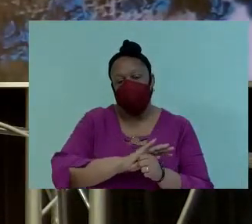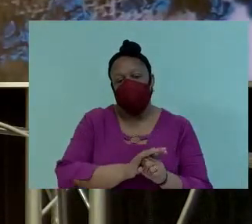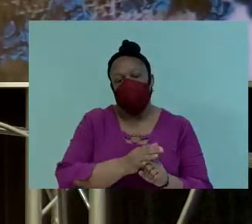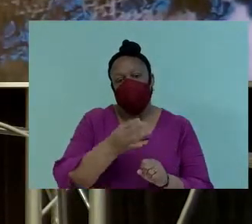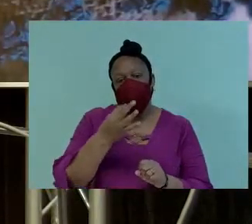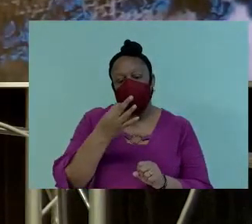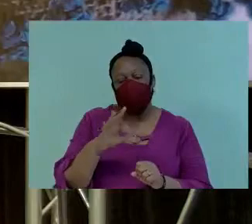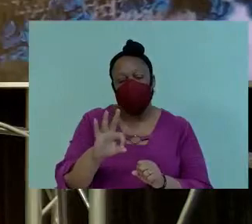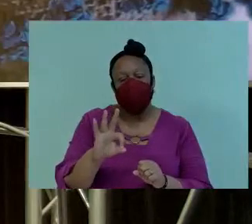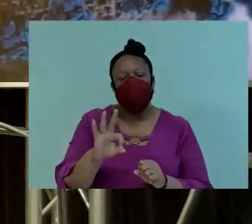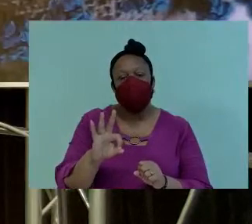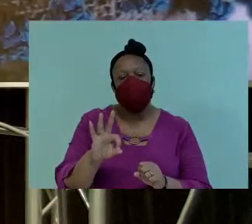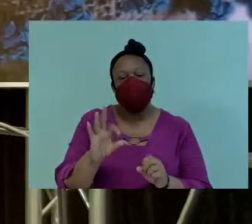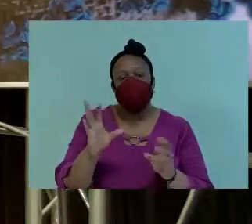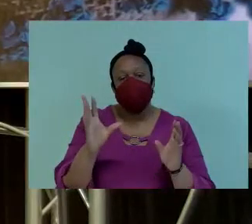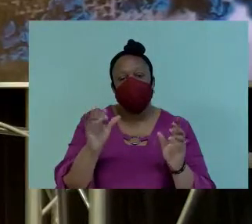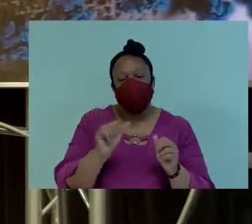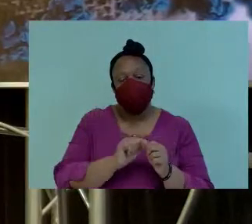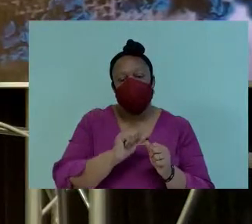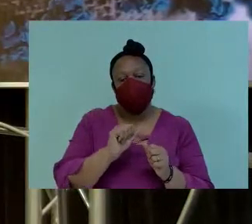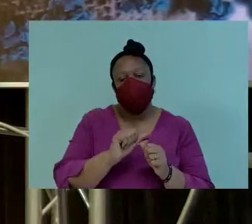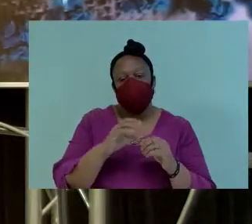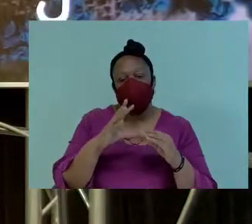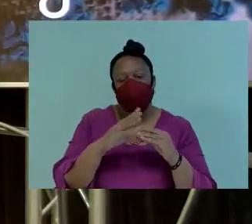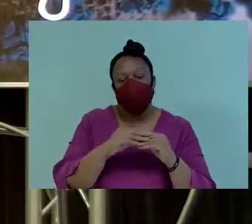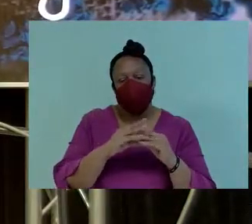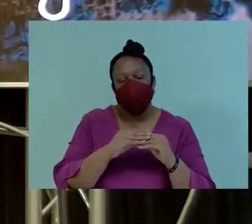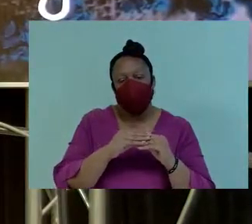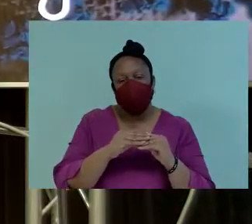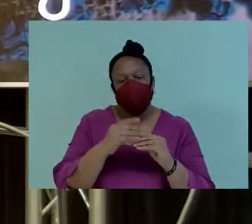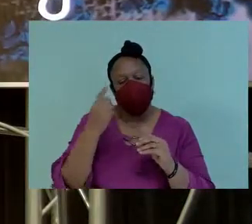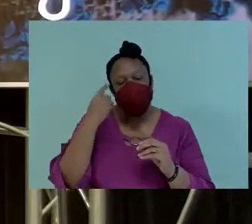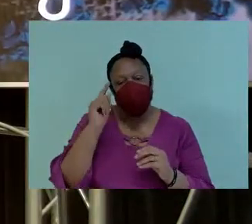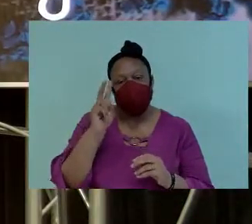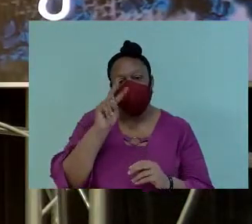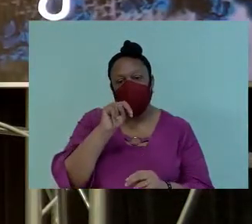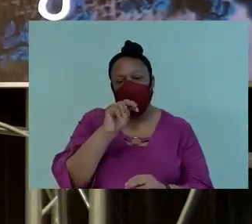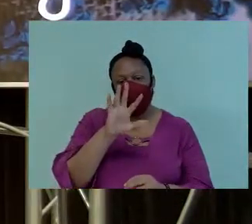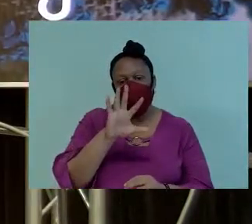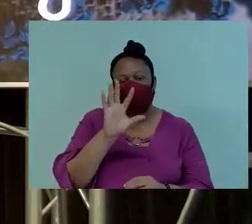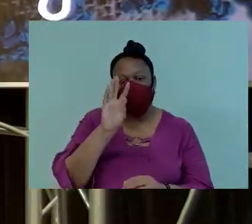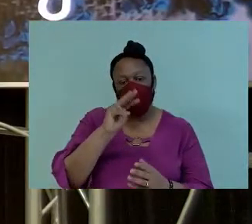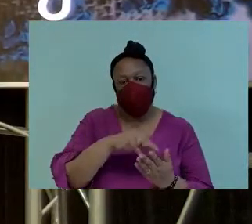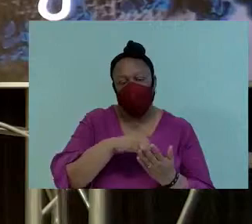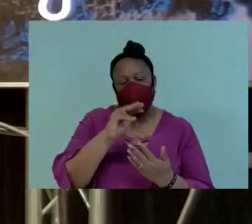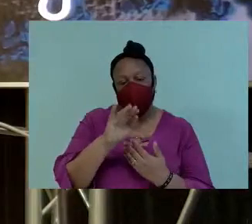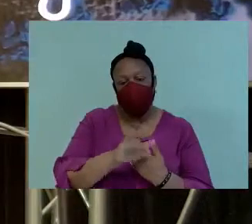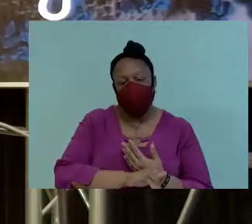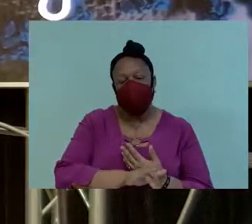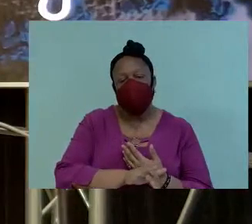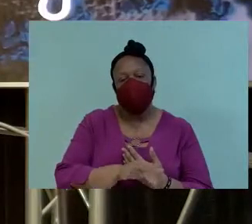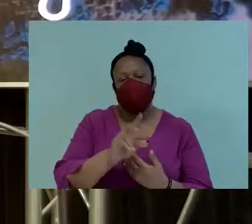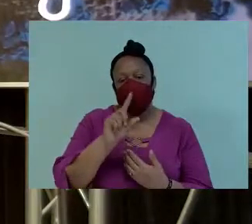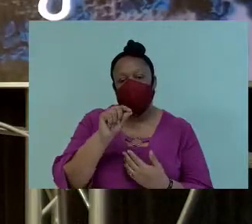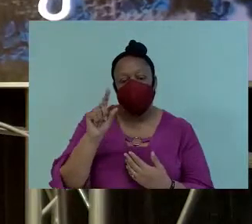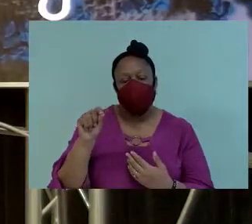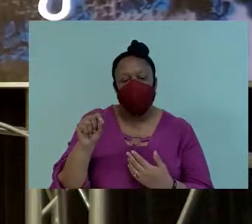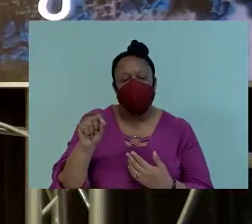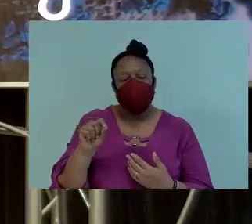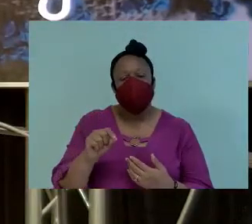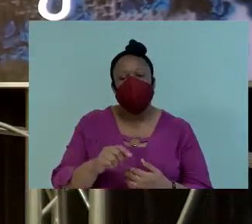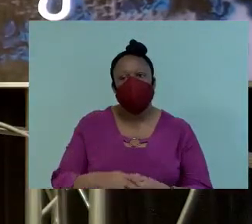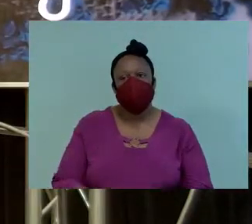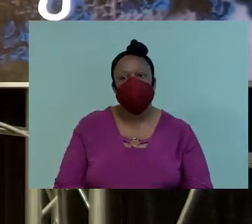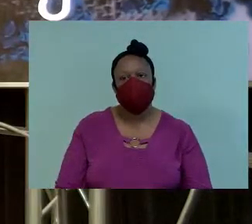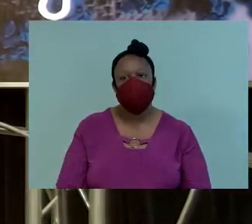Center COVID-19 daily briefing for the 25th of May 2020. I am Les